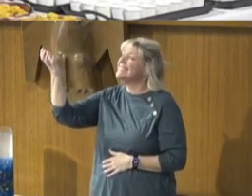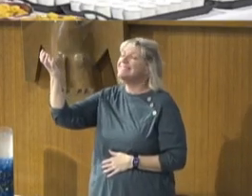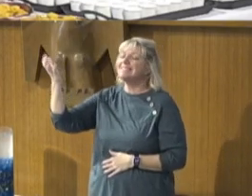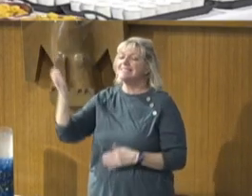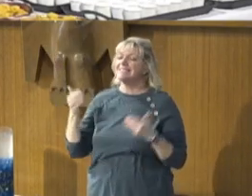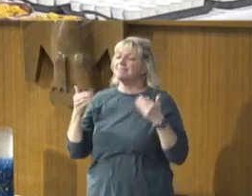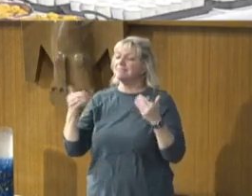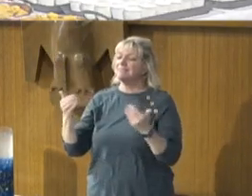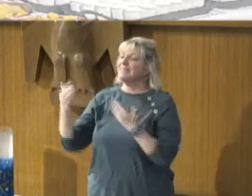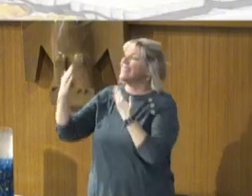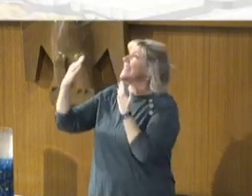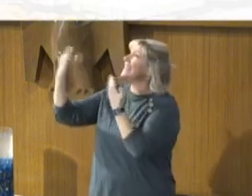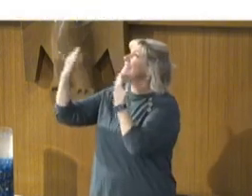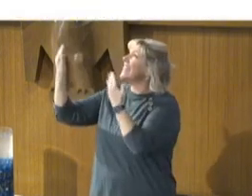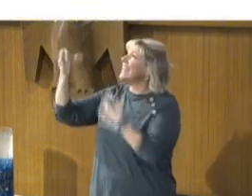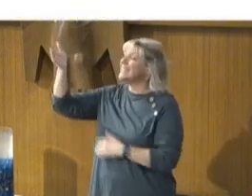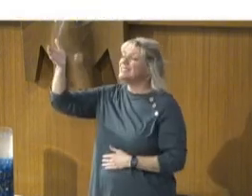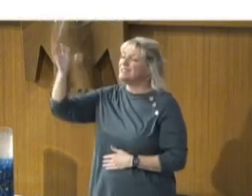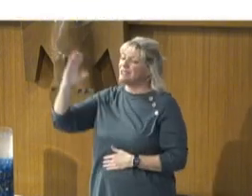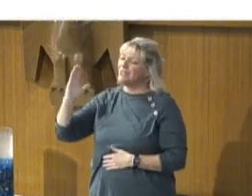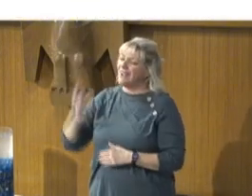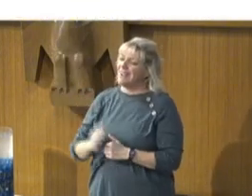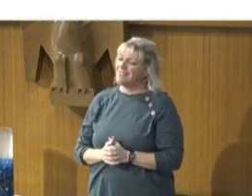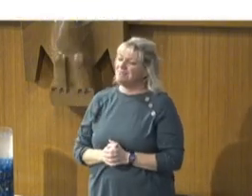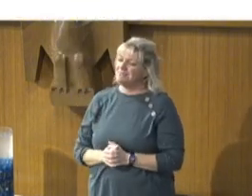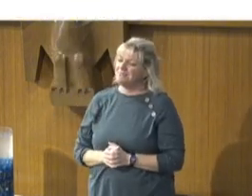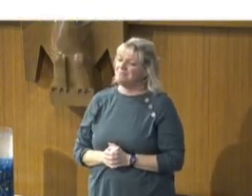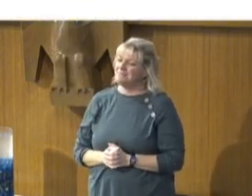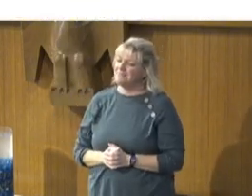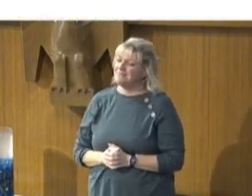Let us give thanks to God.